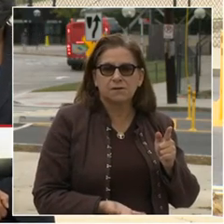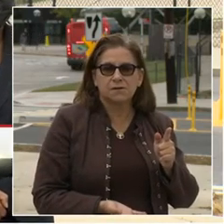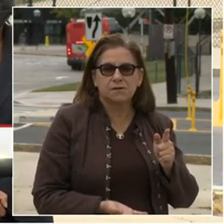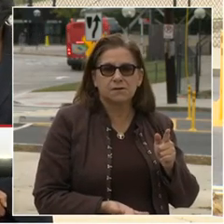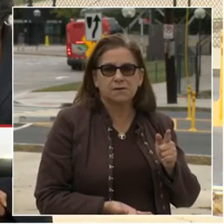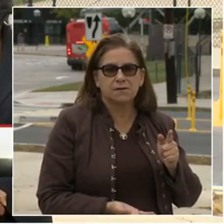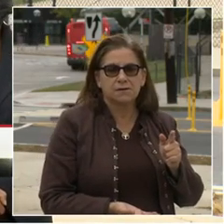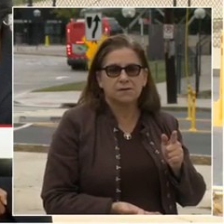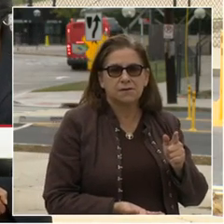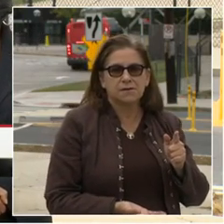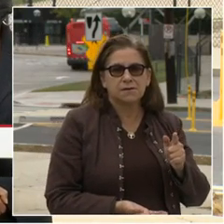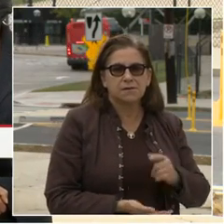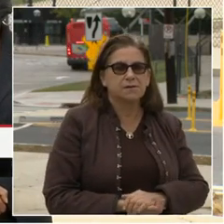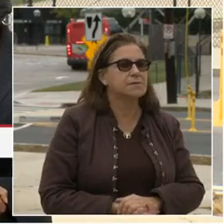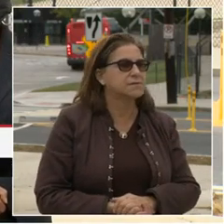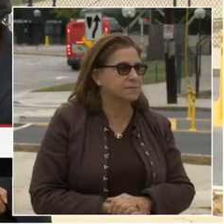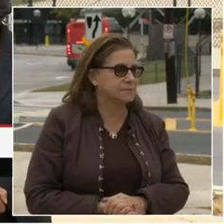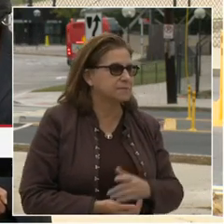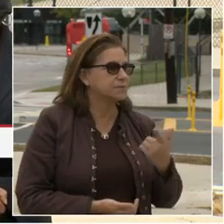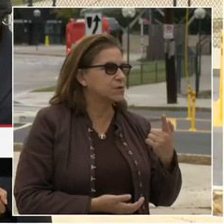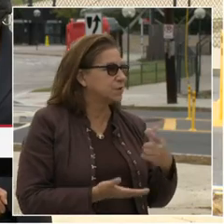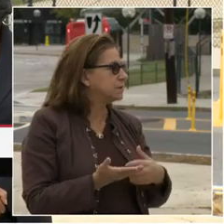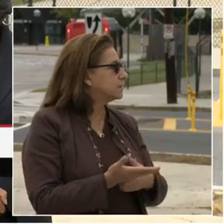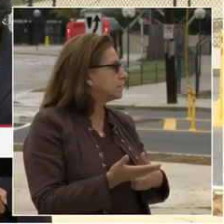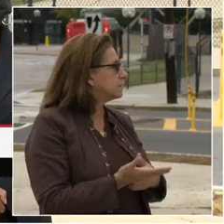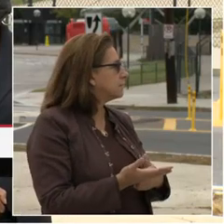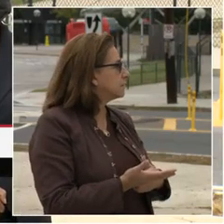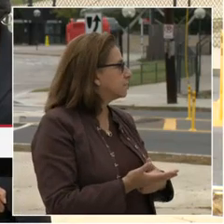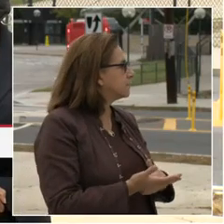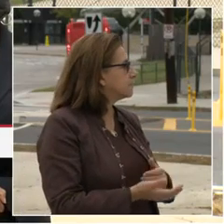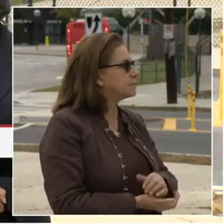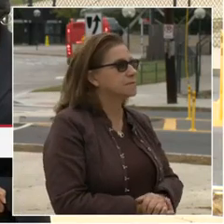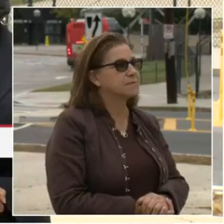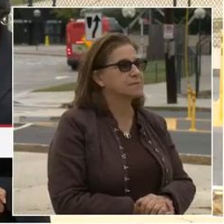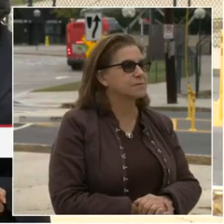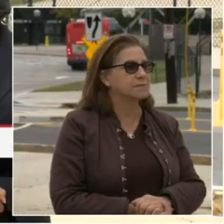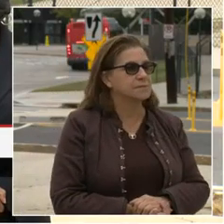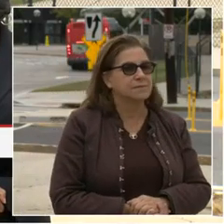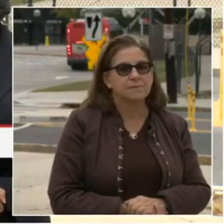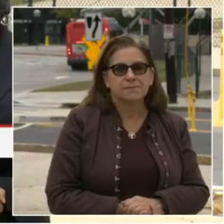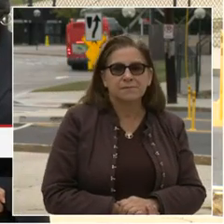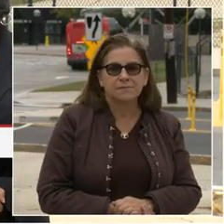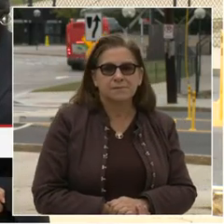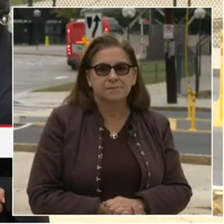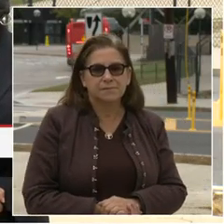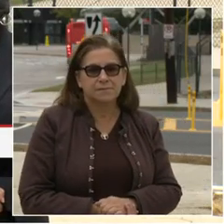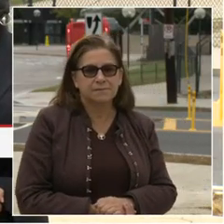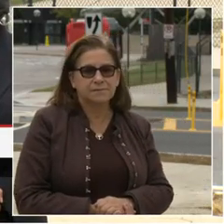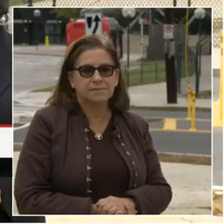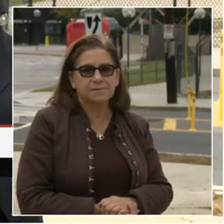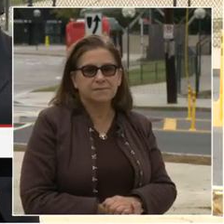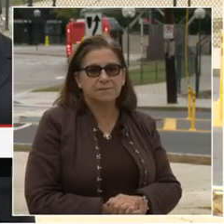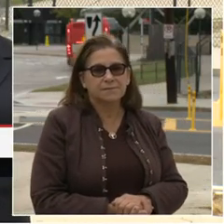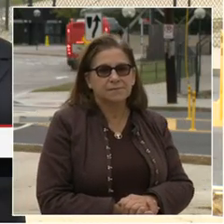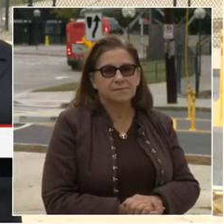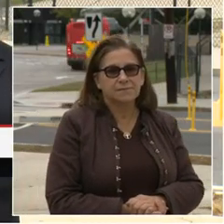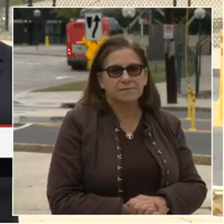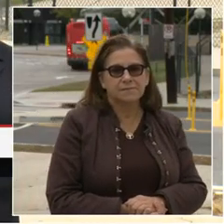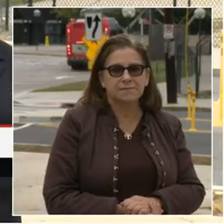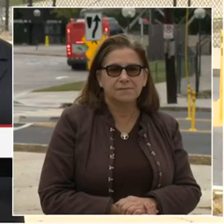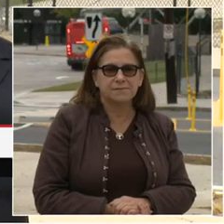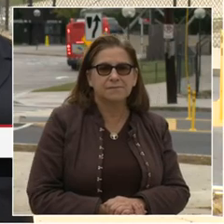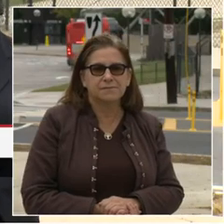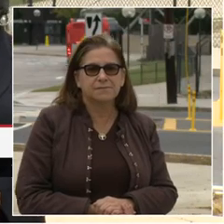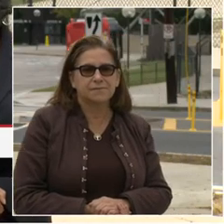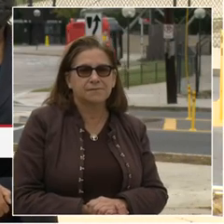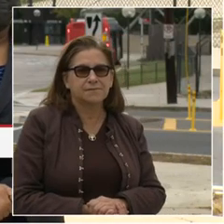because Absolutely. that tells us, and what I'm be curious about is how that matches up with DDOT's work plan for your commission area.